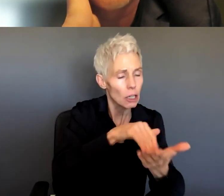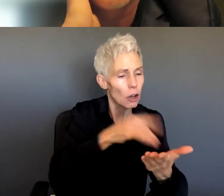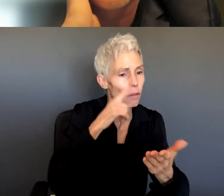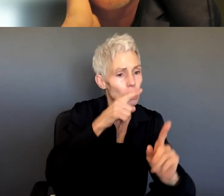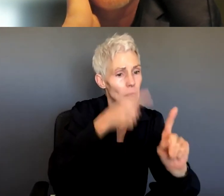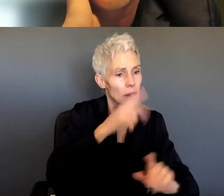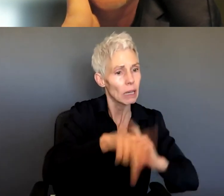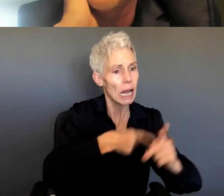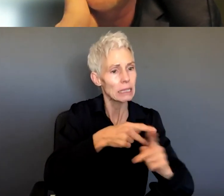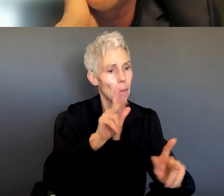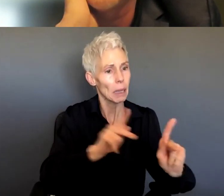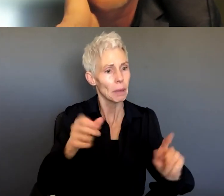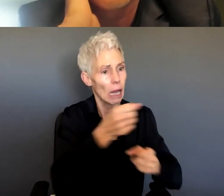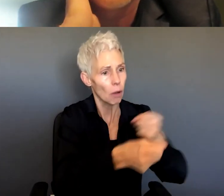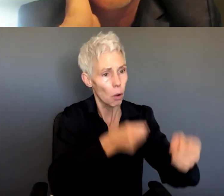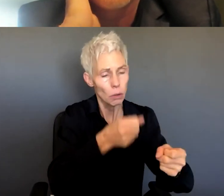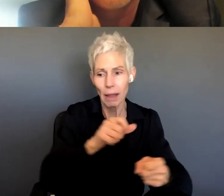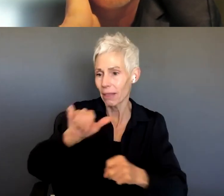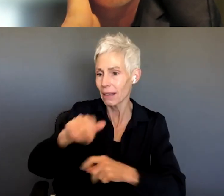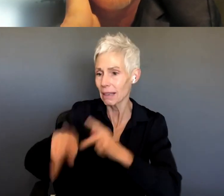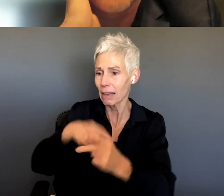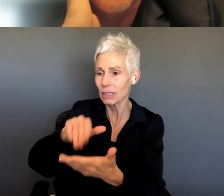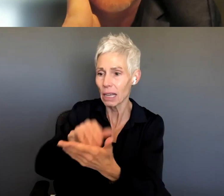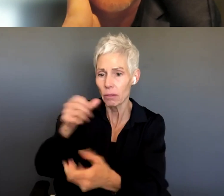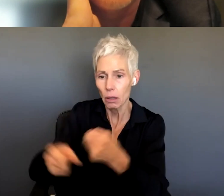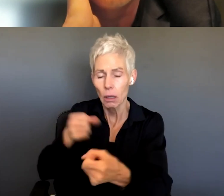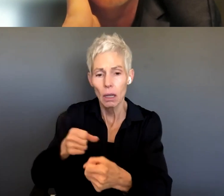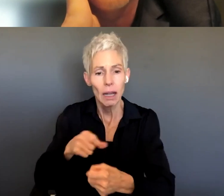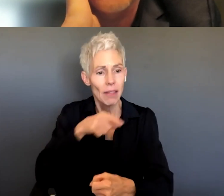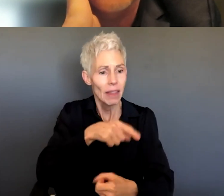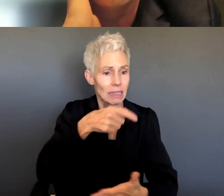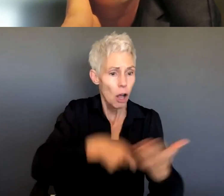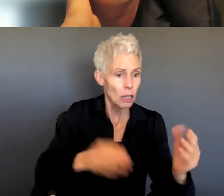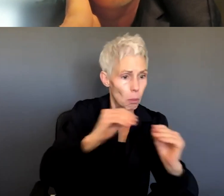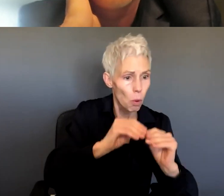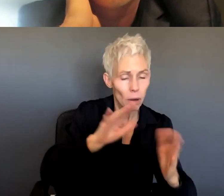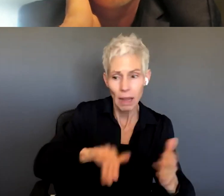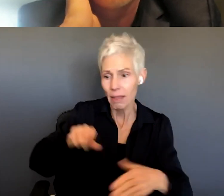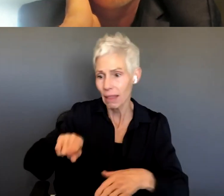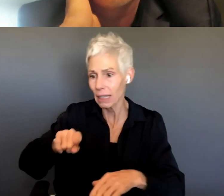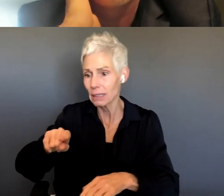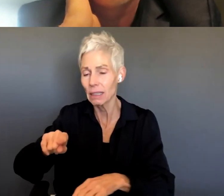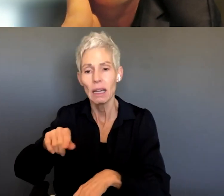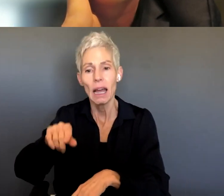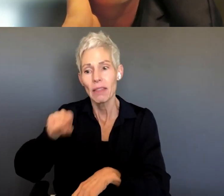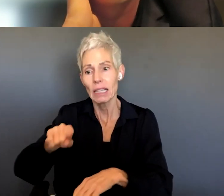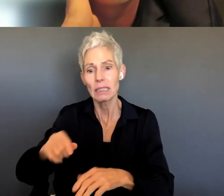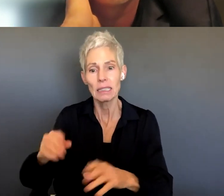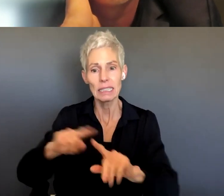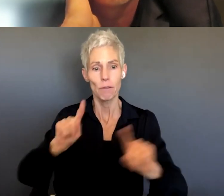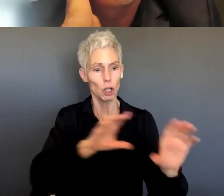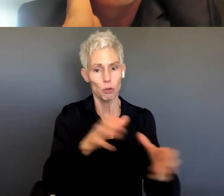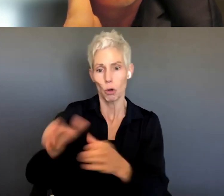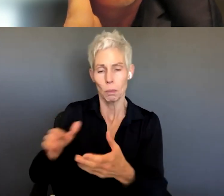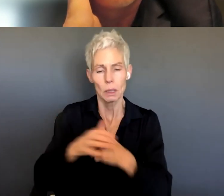these? Because this one costs more than this one. This one's a different population than this one. And so those SAMHSA guidelines really were meant to be